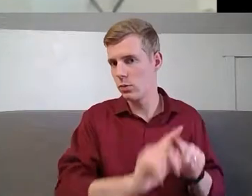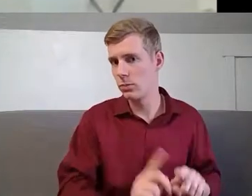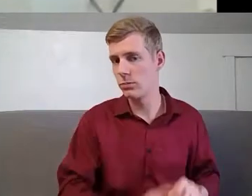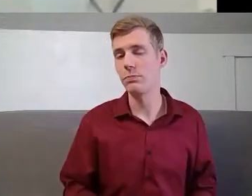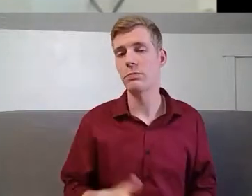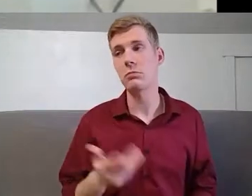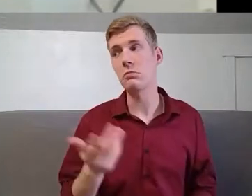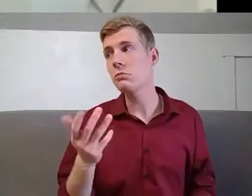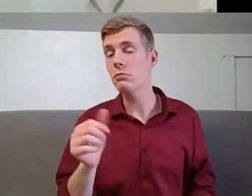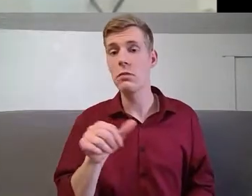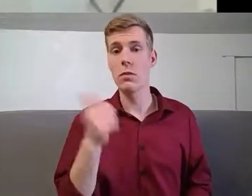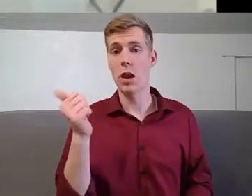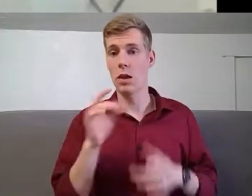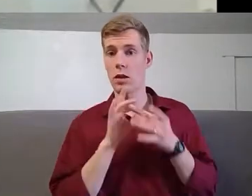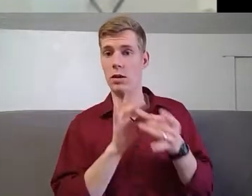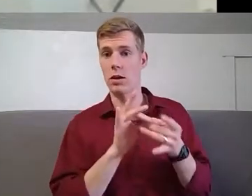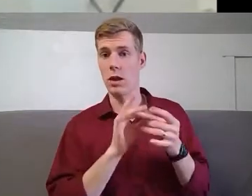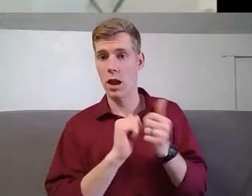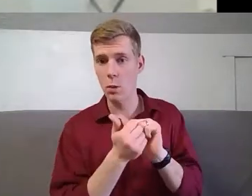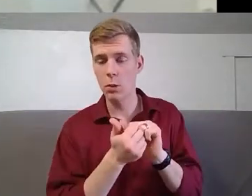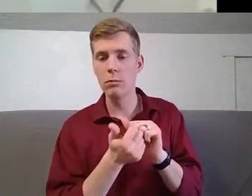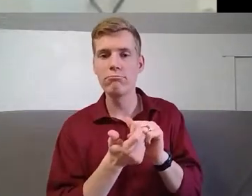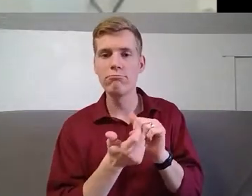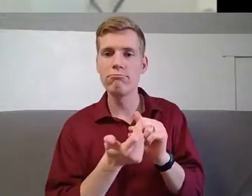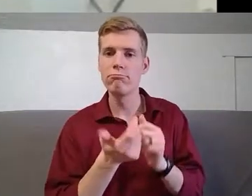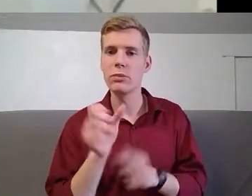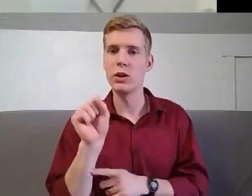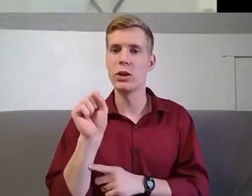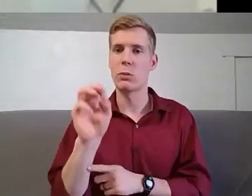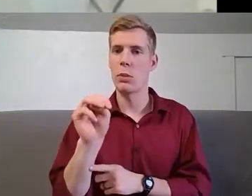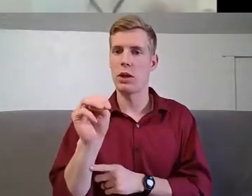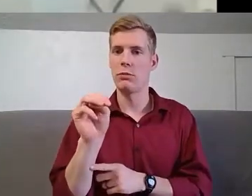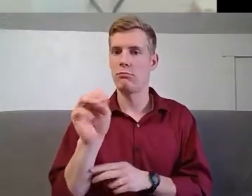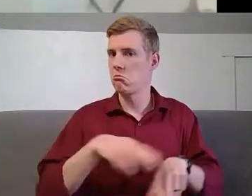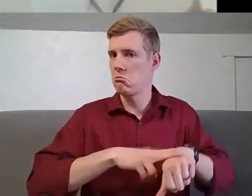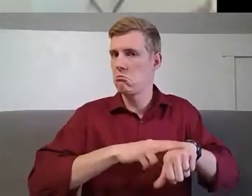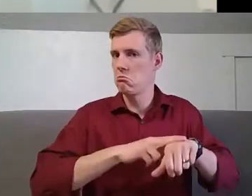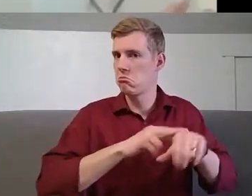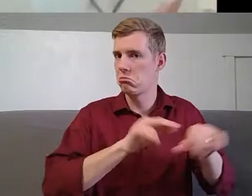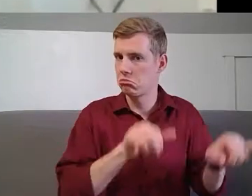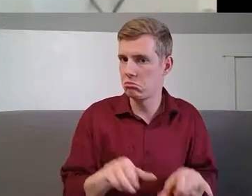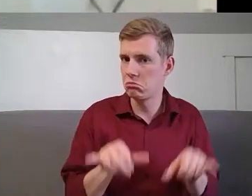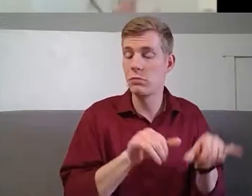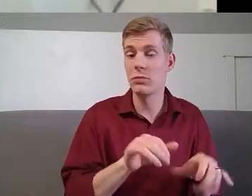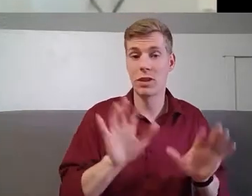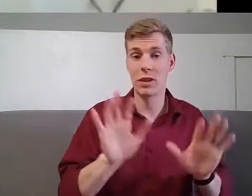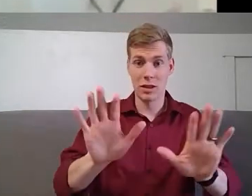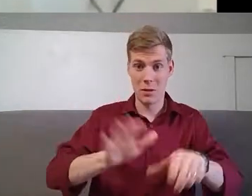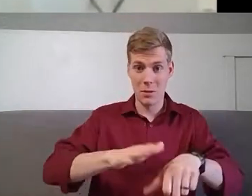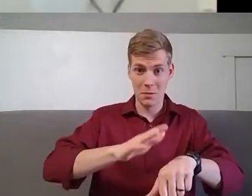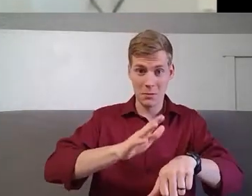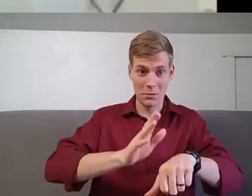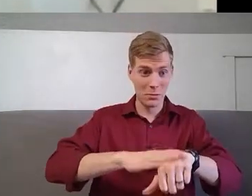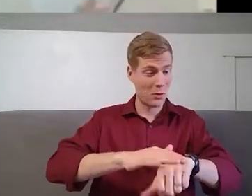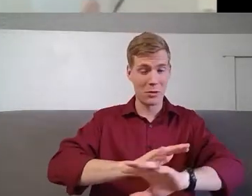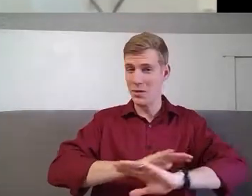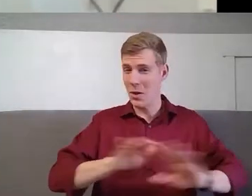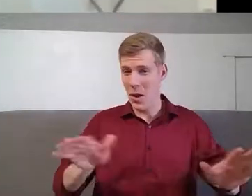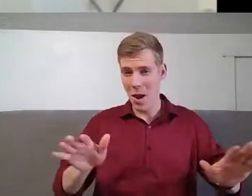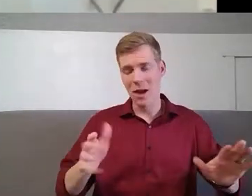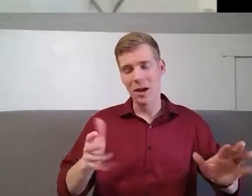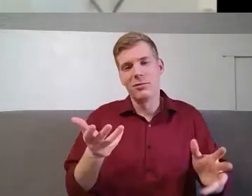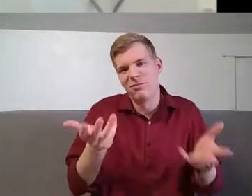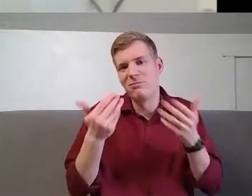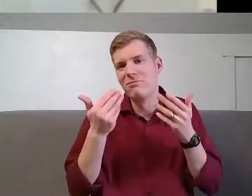are, staying connected through our regular social media platforms. And heaven forbid we actually pick up the phone and